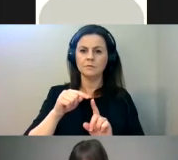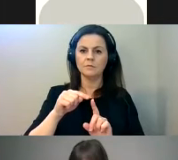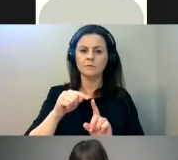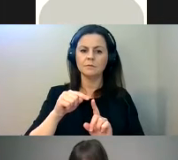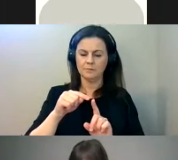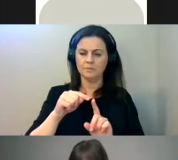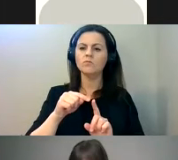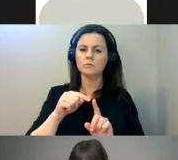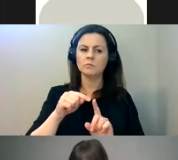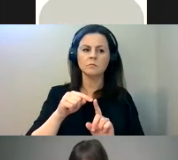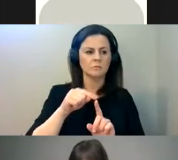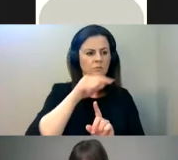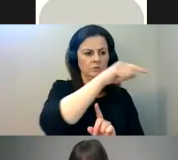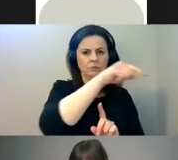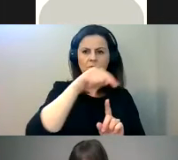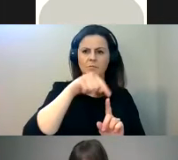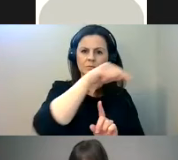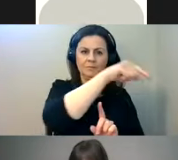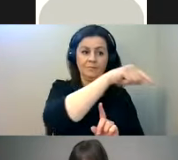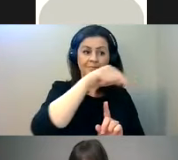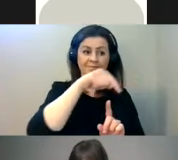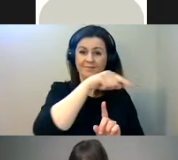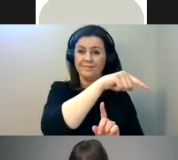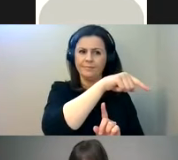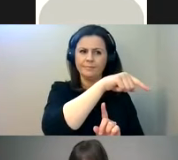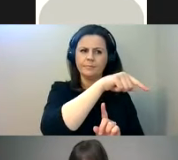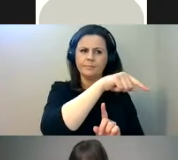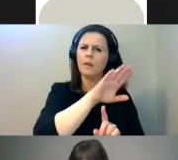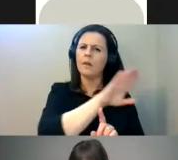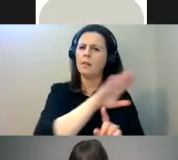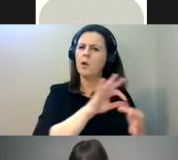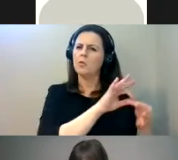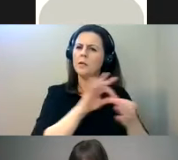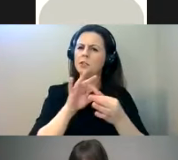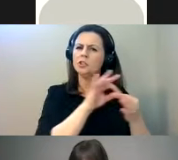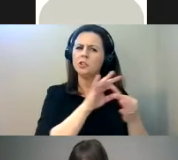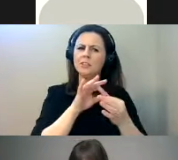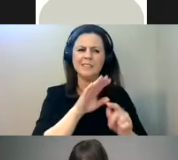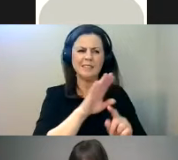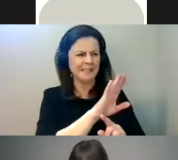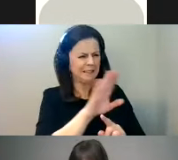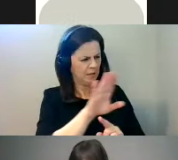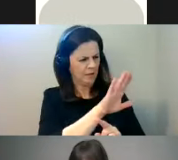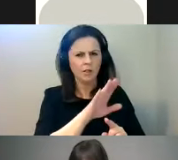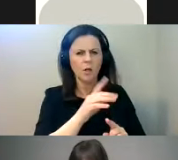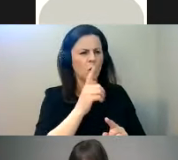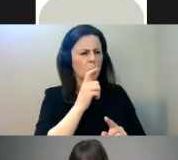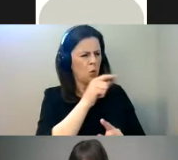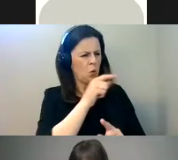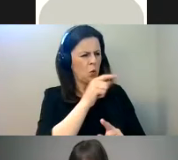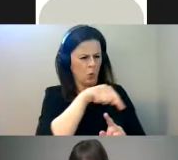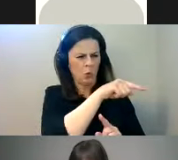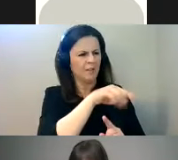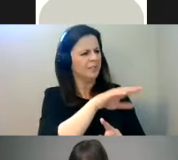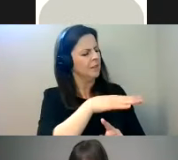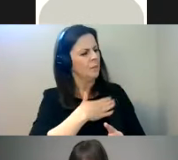client to you or who may have been in the room before you asked that individual to leave? Who is your client living